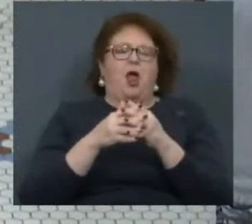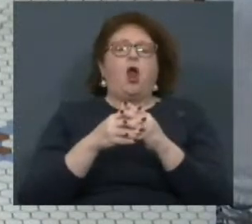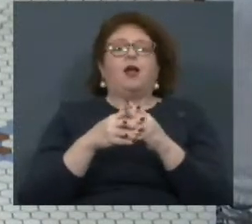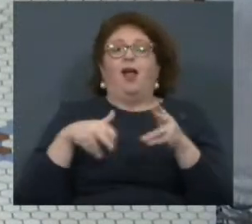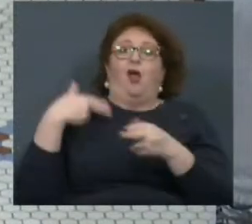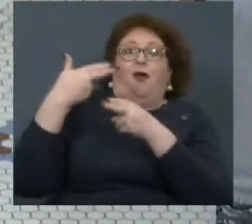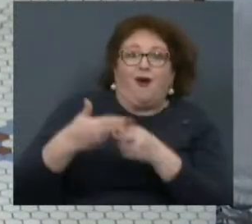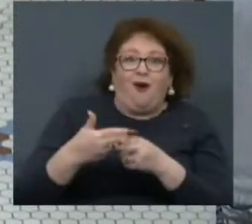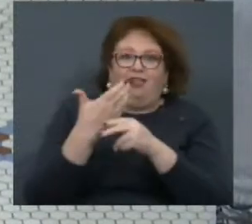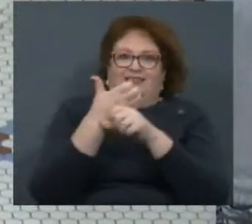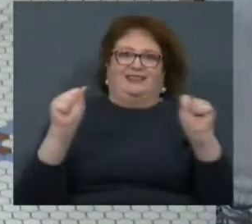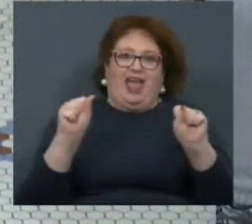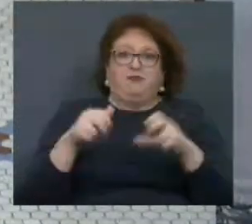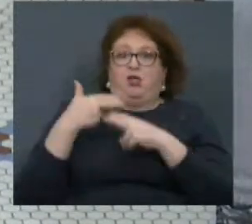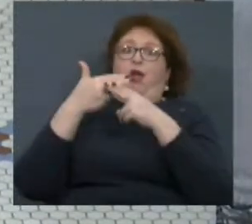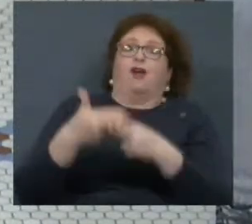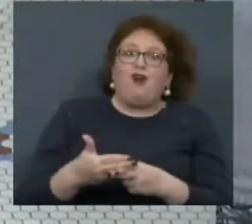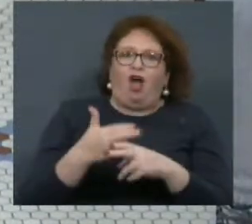safety and security.